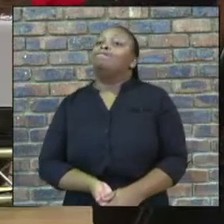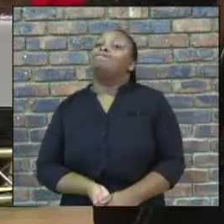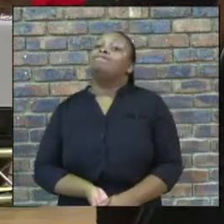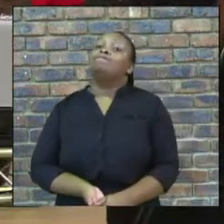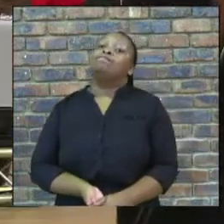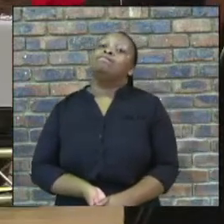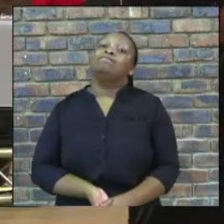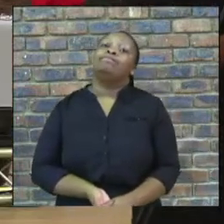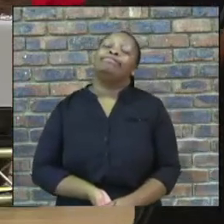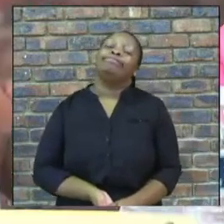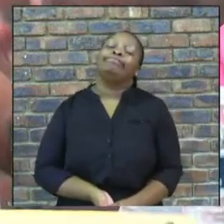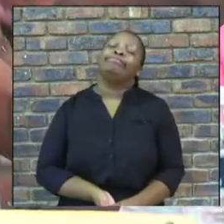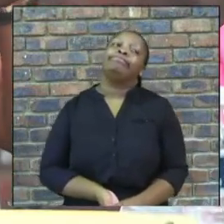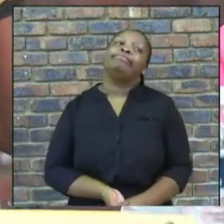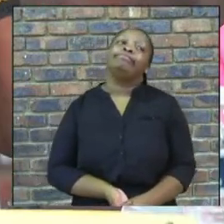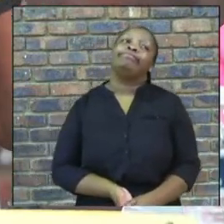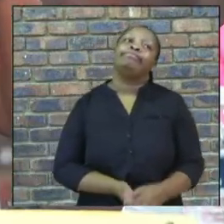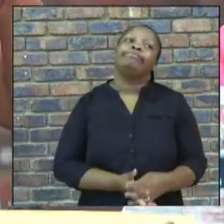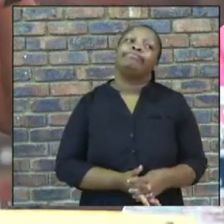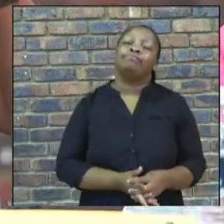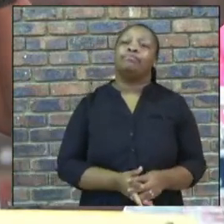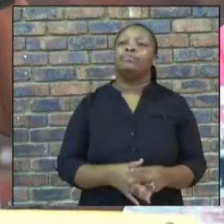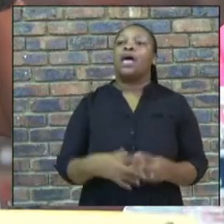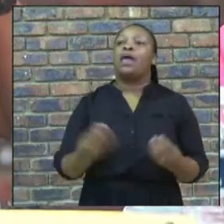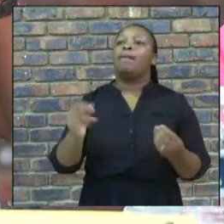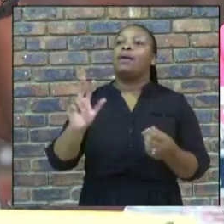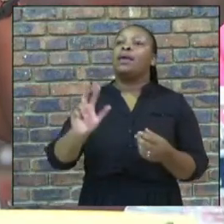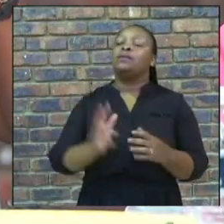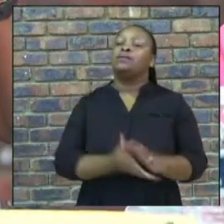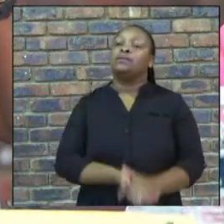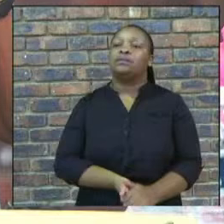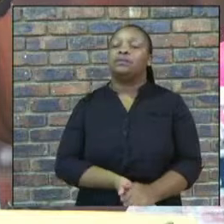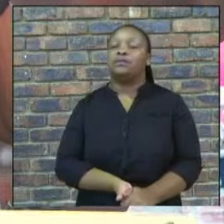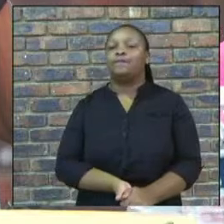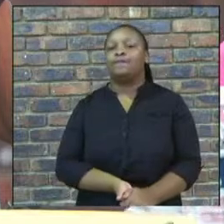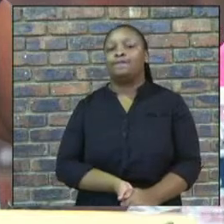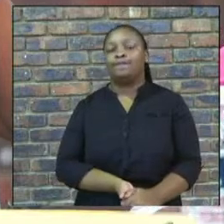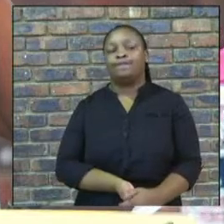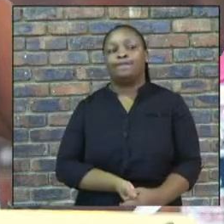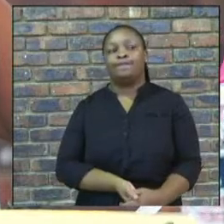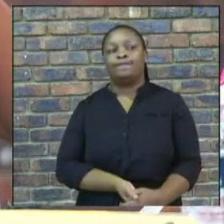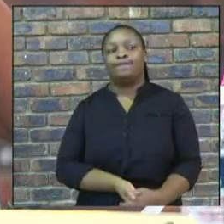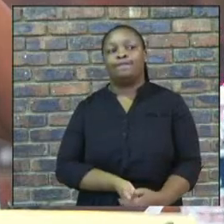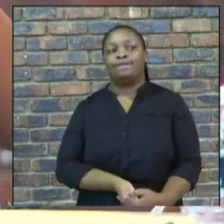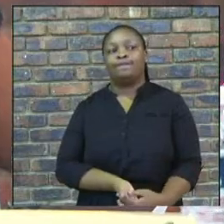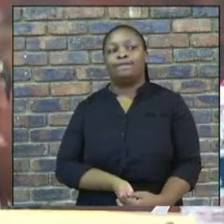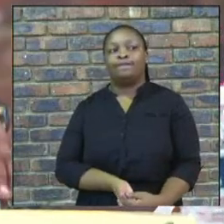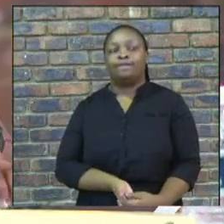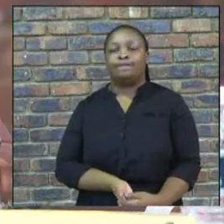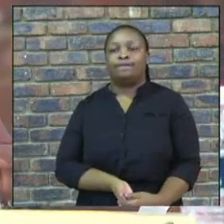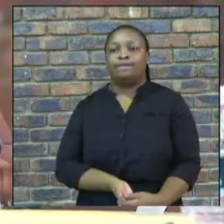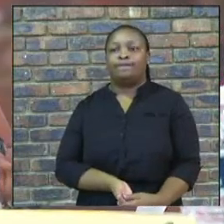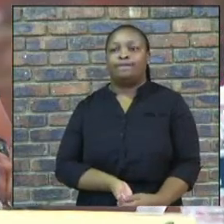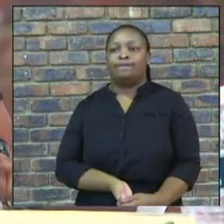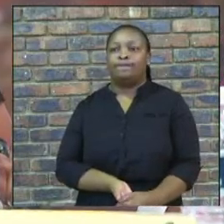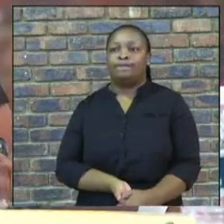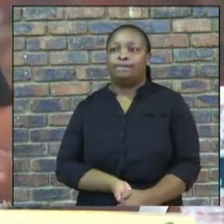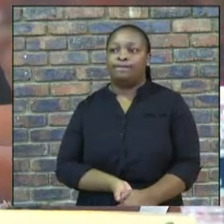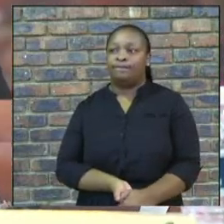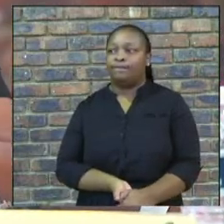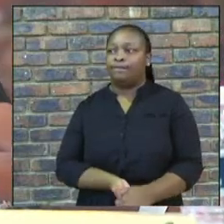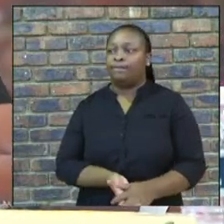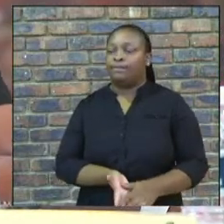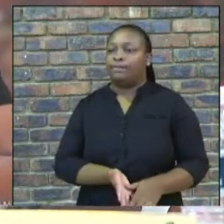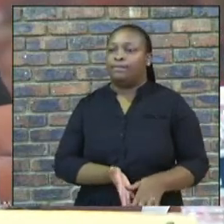7. So we're going to number 8, isn't it? Number 8 at the back.